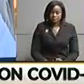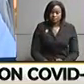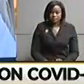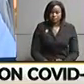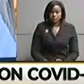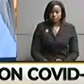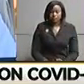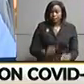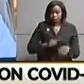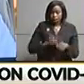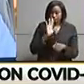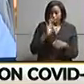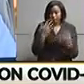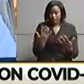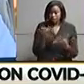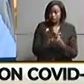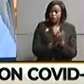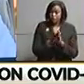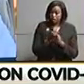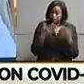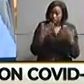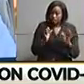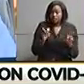When you wash your hands, the virus dies.